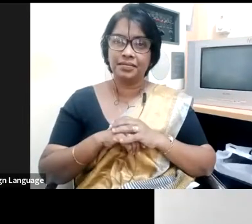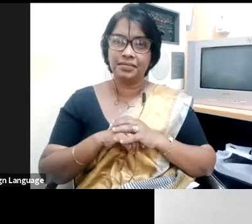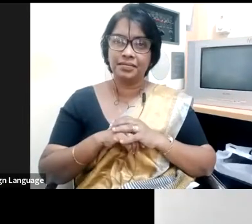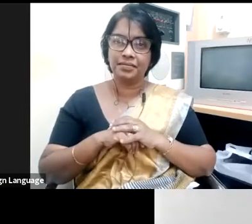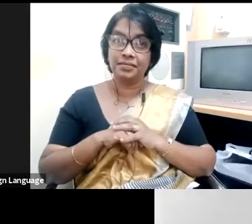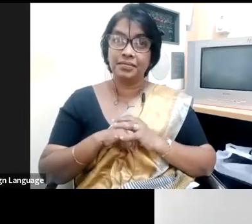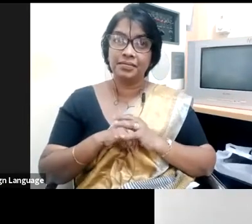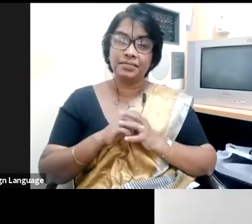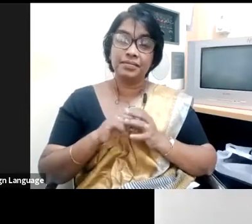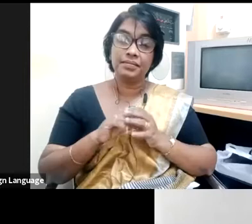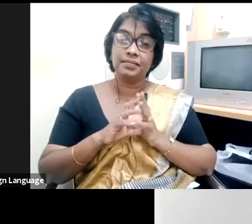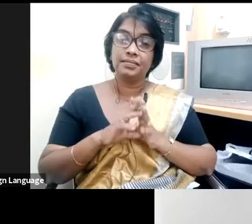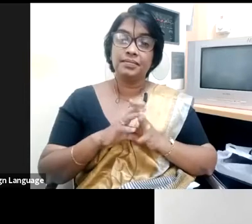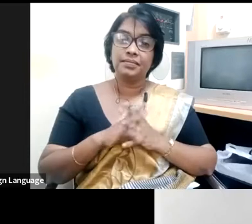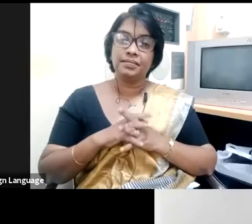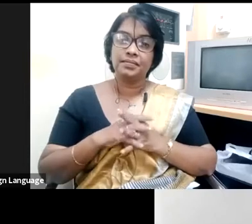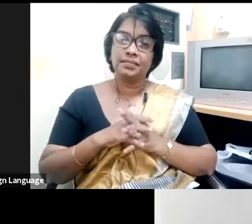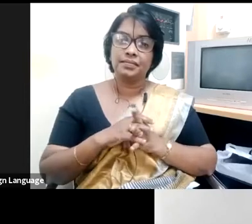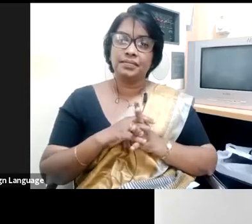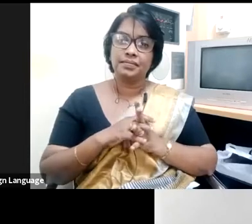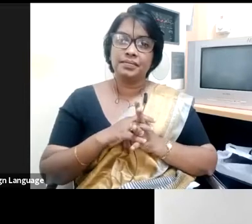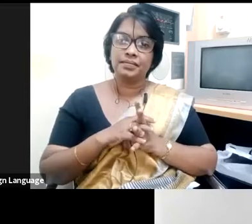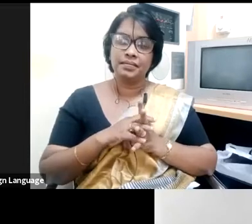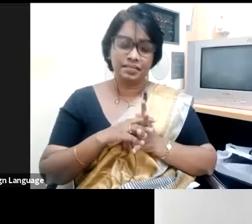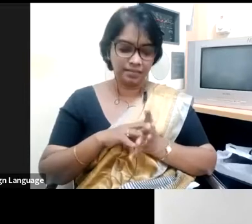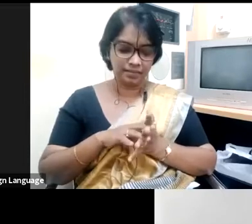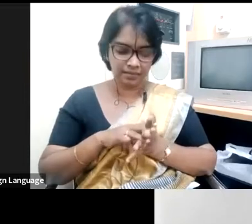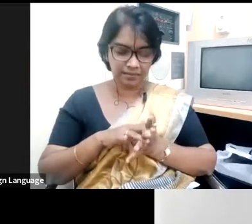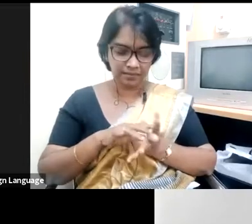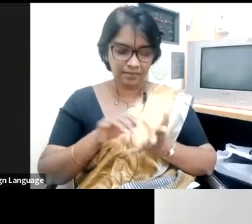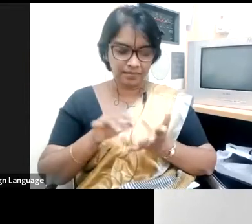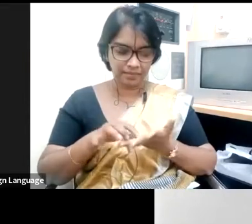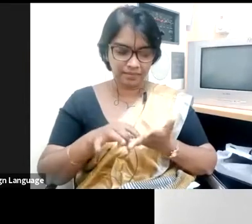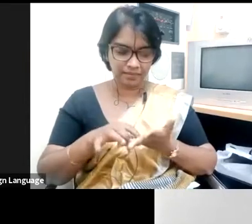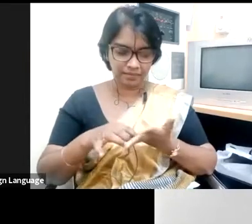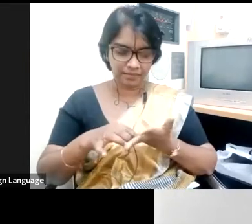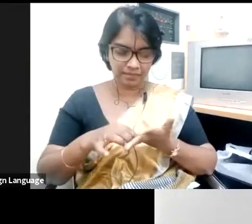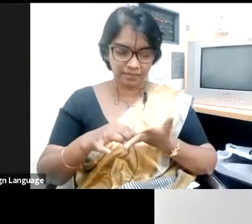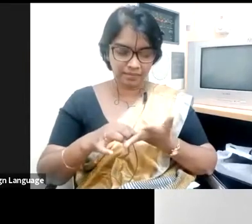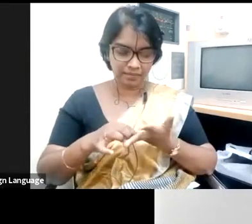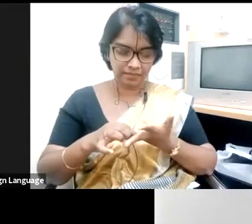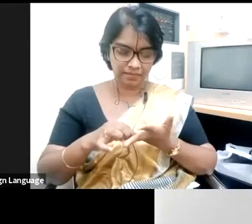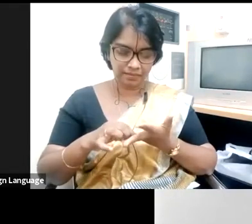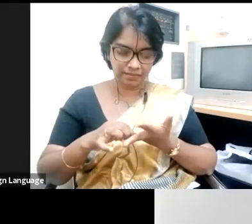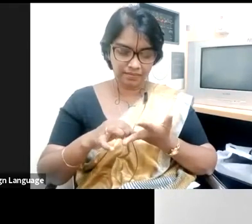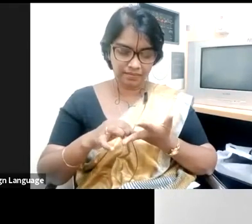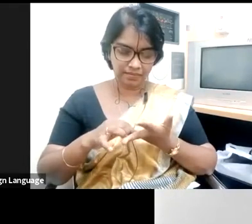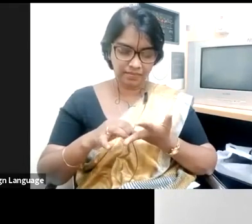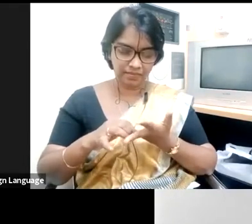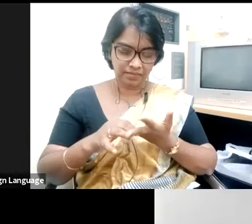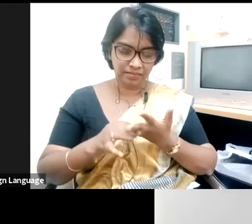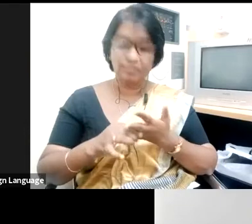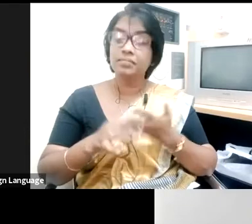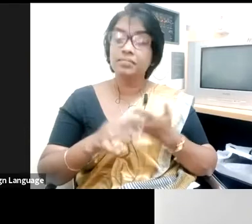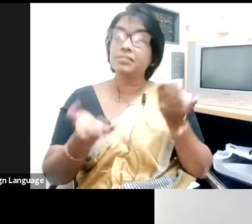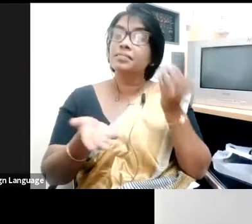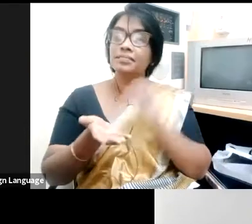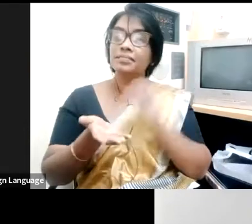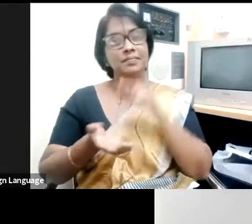you were talking about how you take it to the staff, and I may come back to you on that as well, and maybe pose a couple of questions later